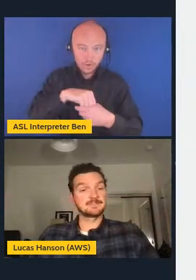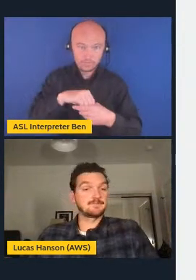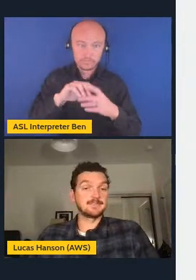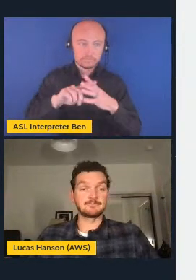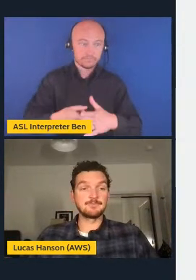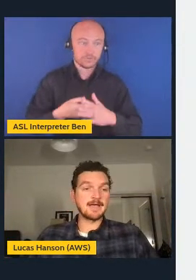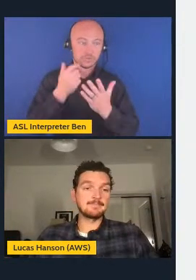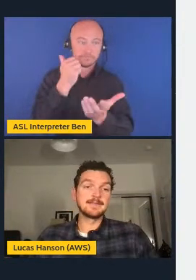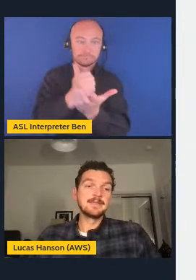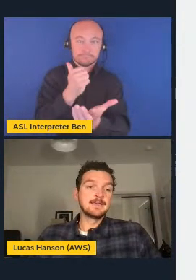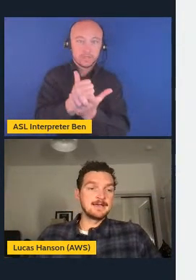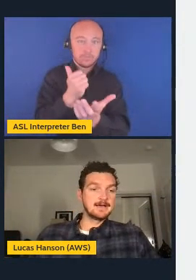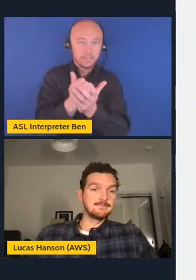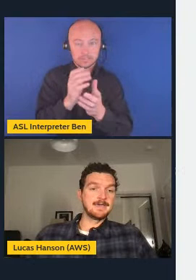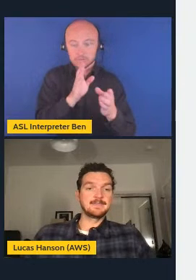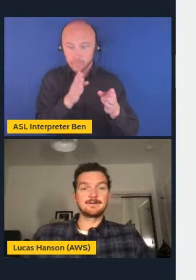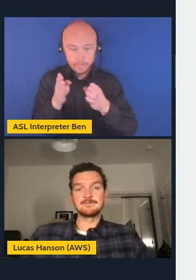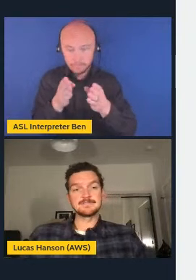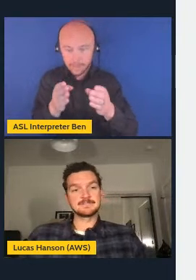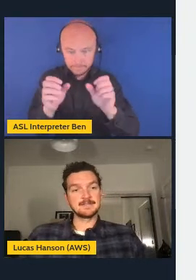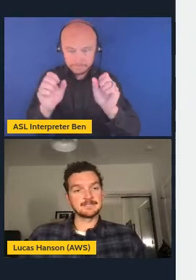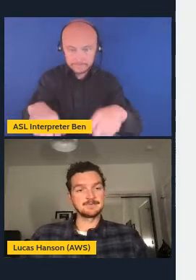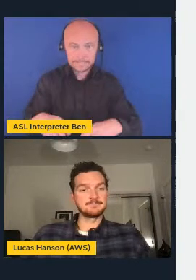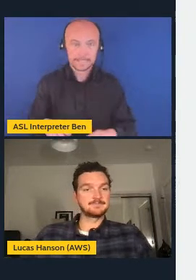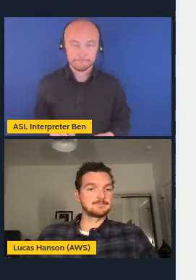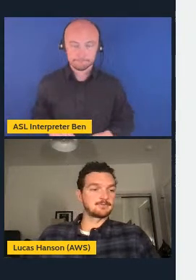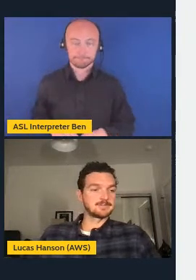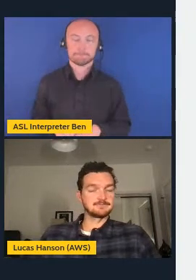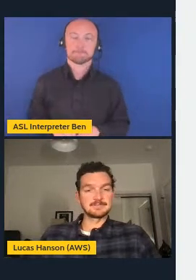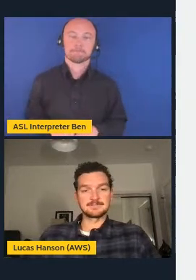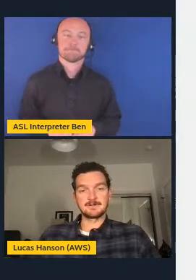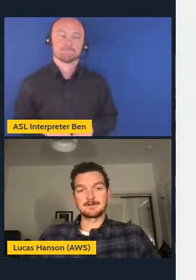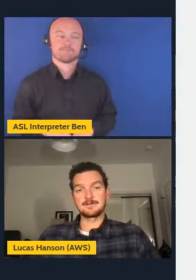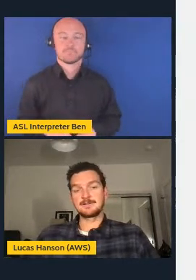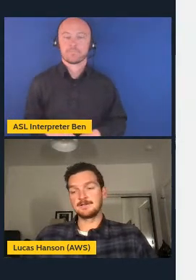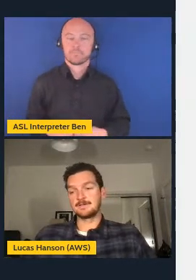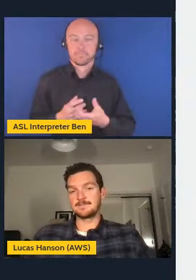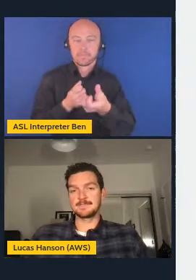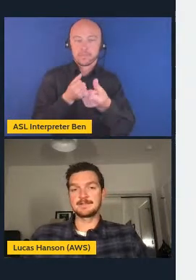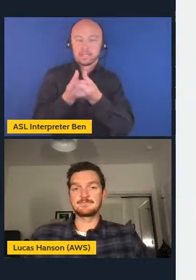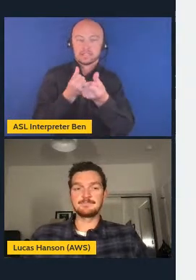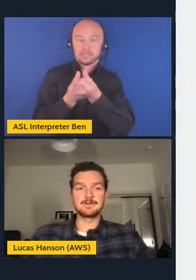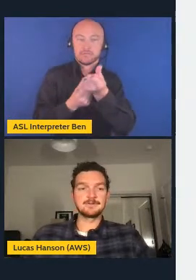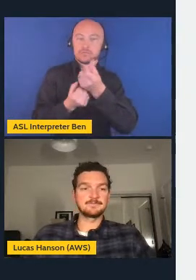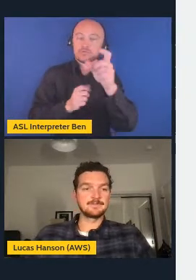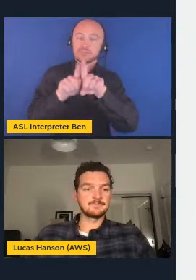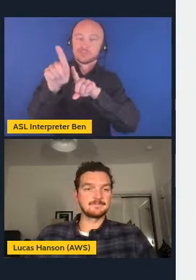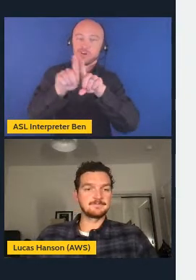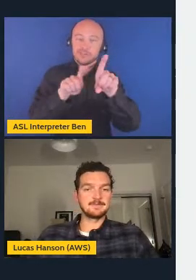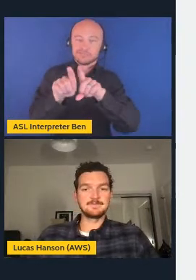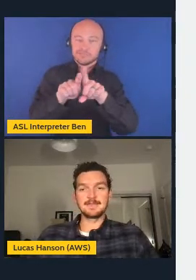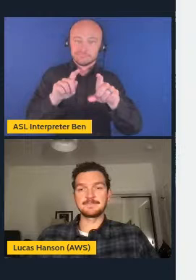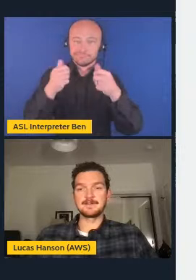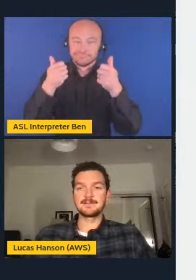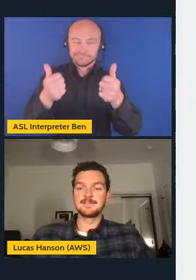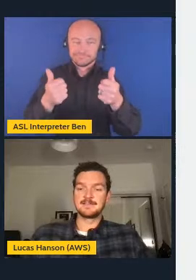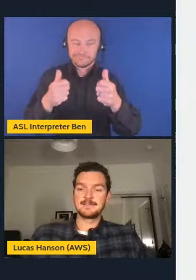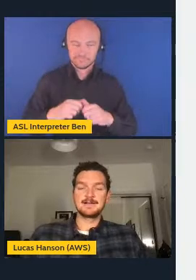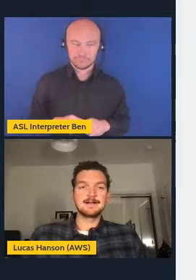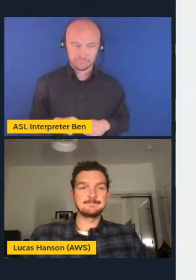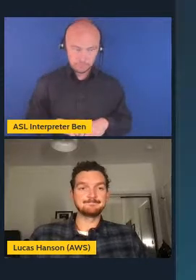helping us define the roadmap. And then always support us with a star on the GitHub repo if you get